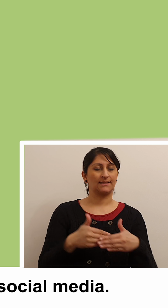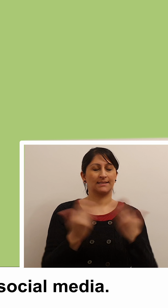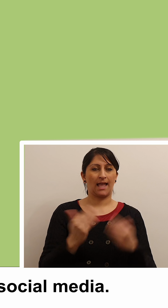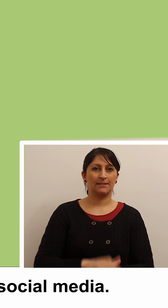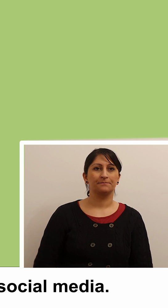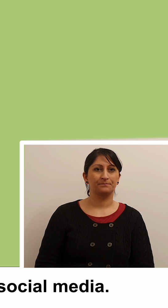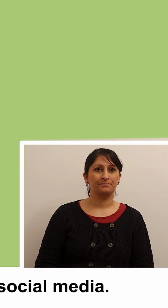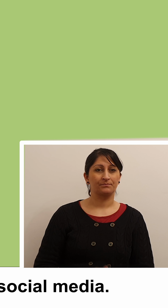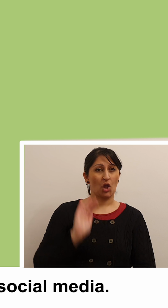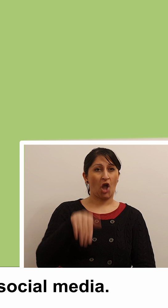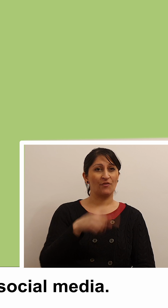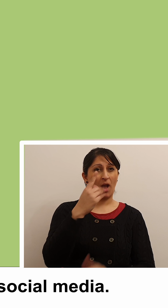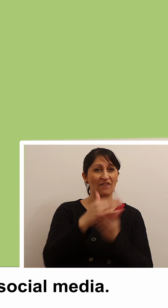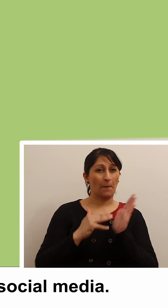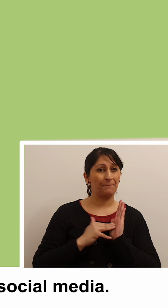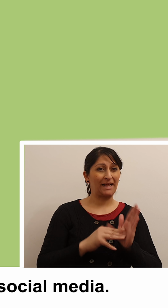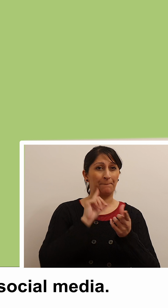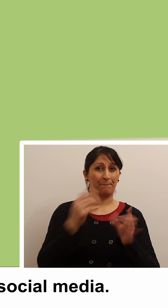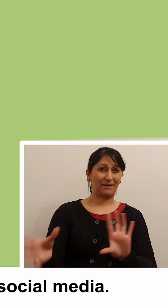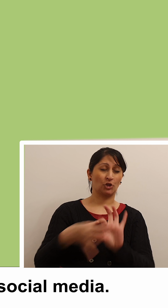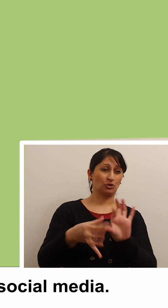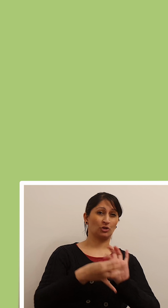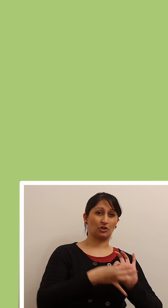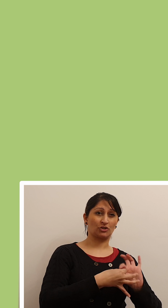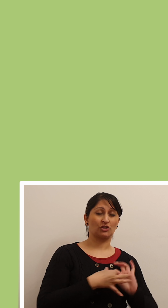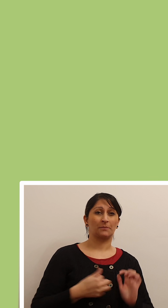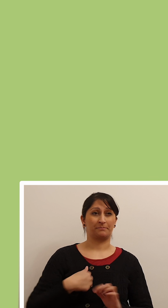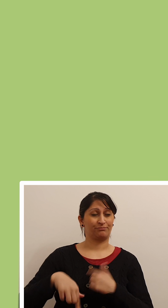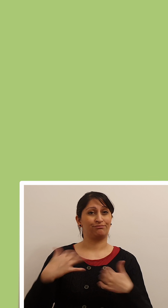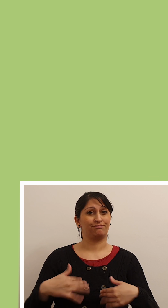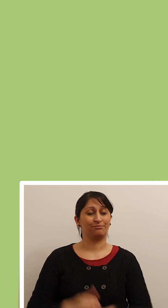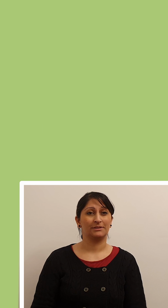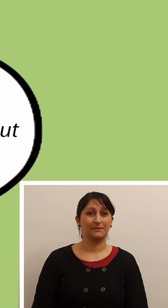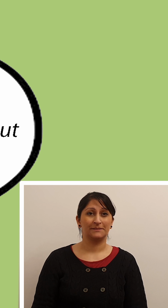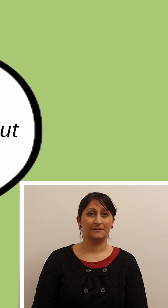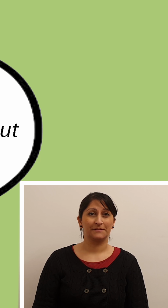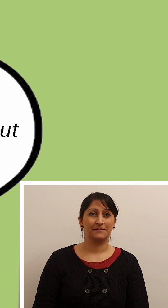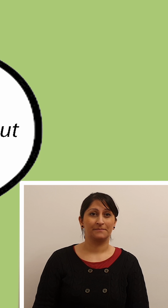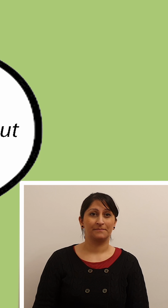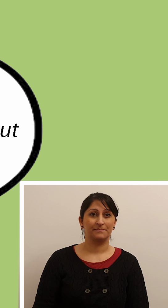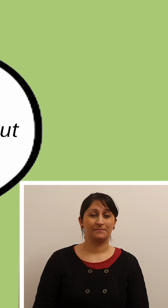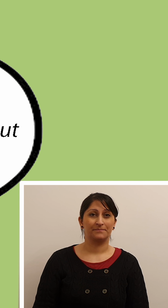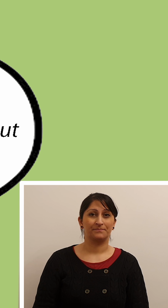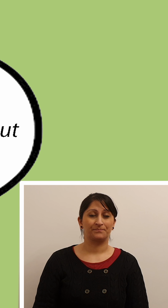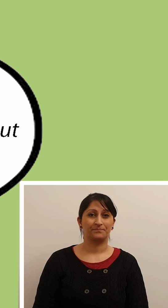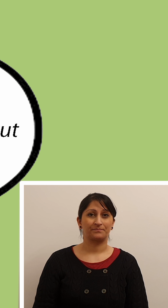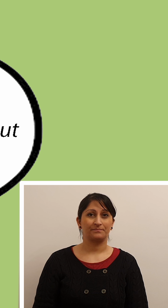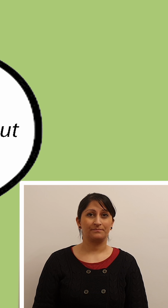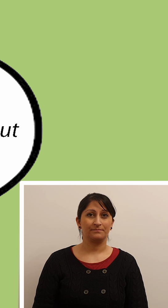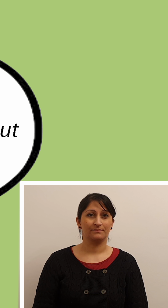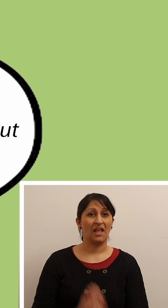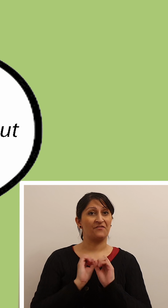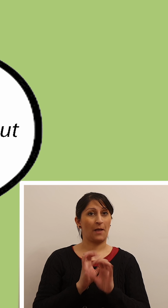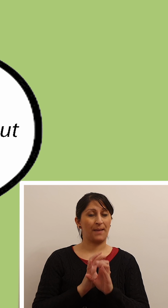We reached over half a million people on social media. Feedback, the third sector has been brilliant, worked